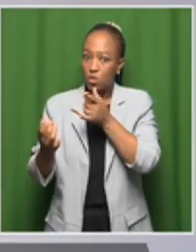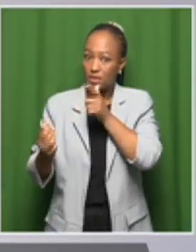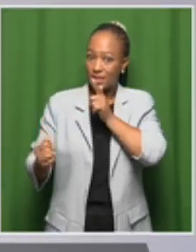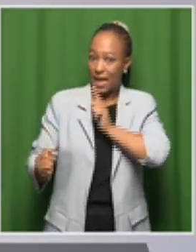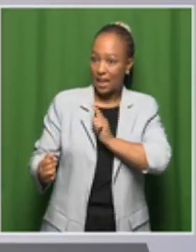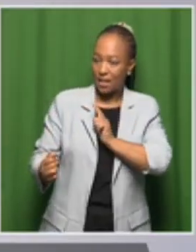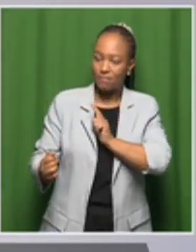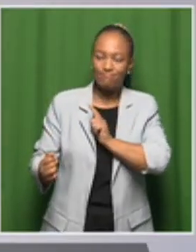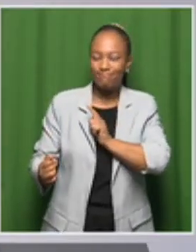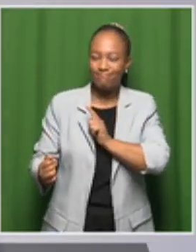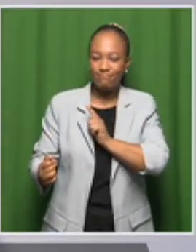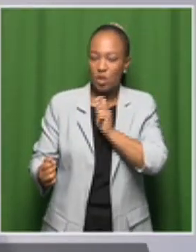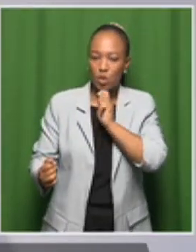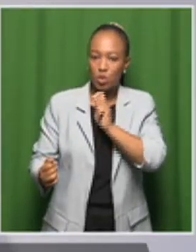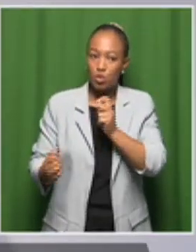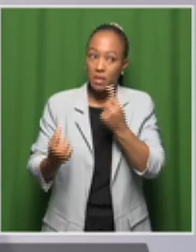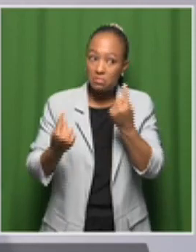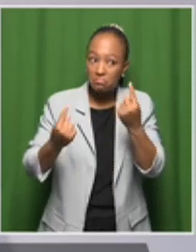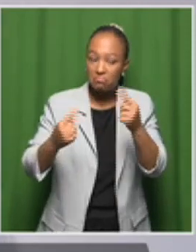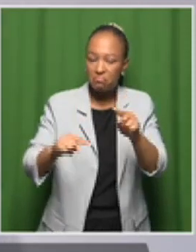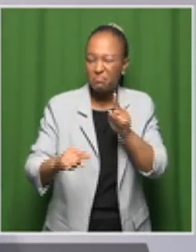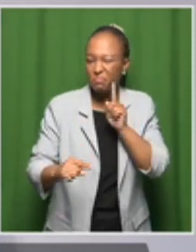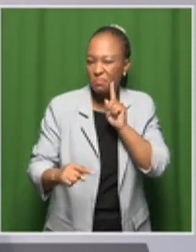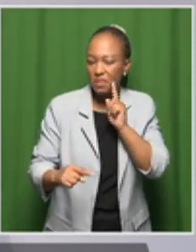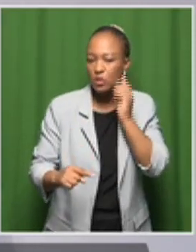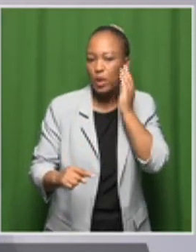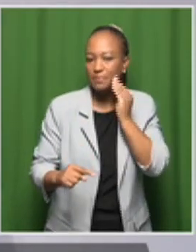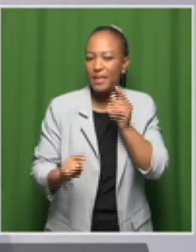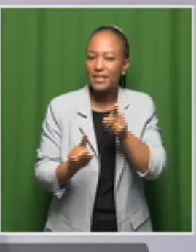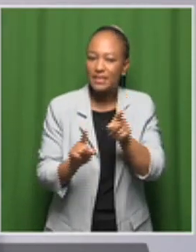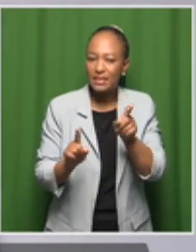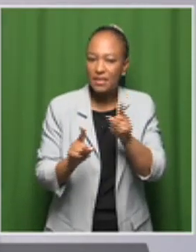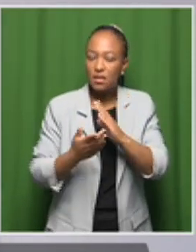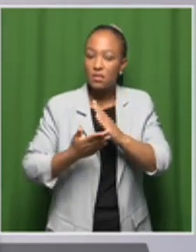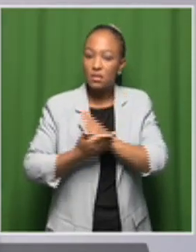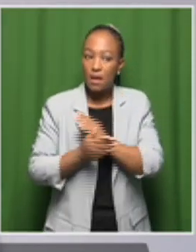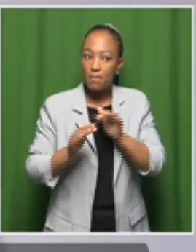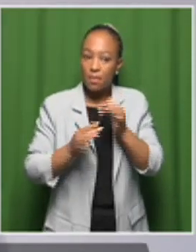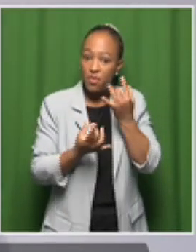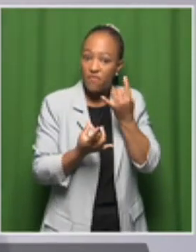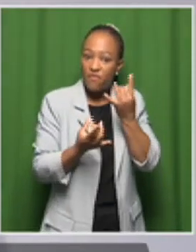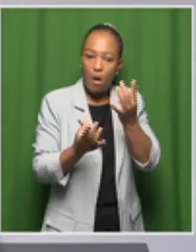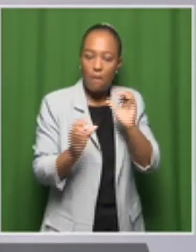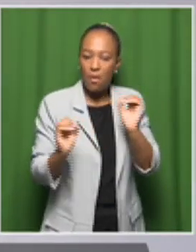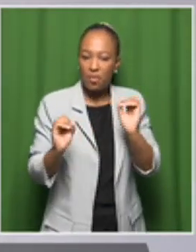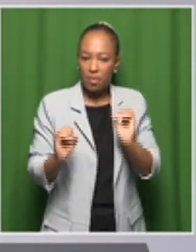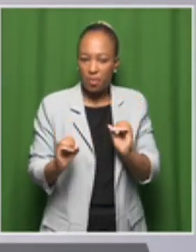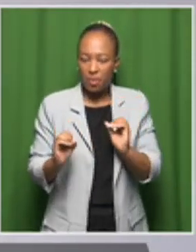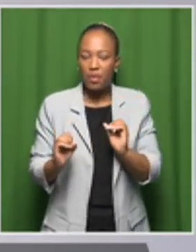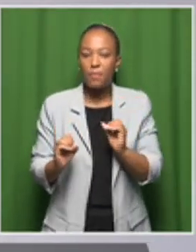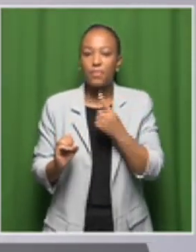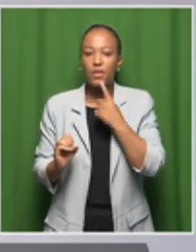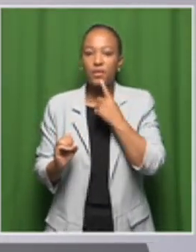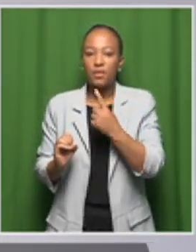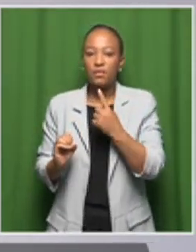there and experience it yourself. Some people are not even told about. There's a very interesting, we call them